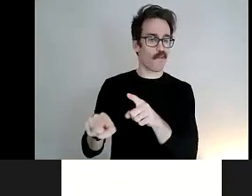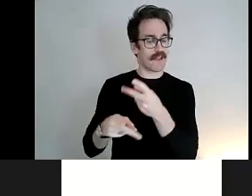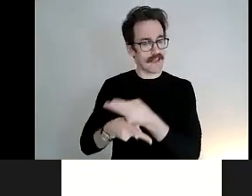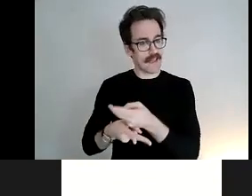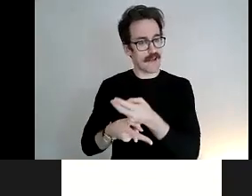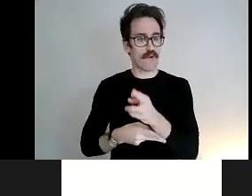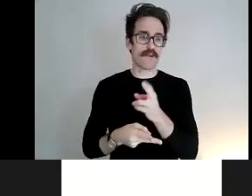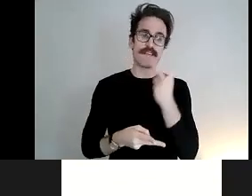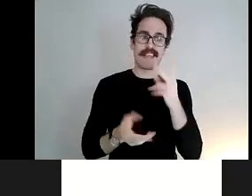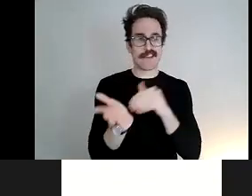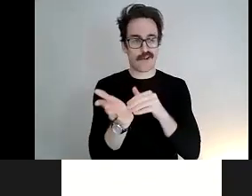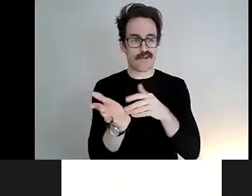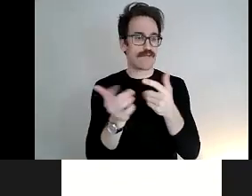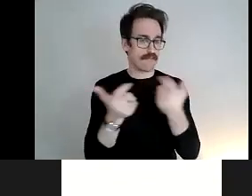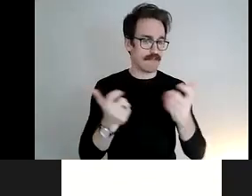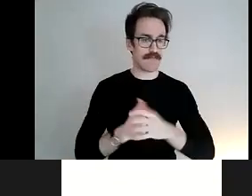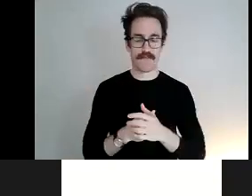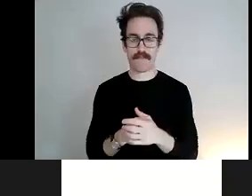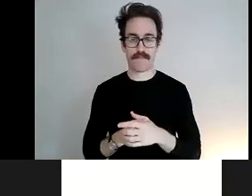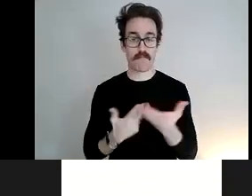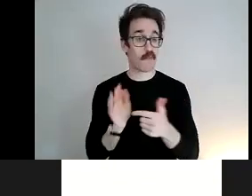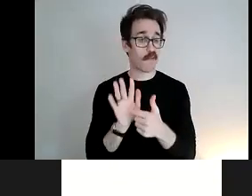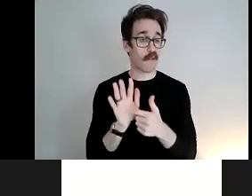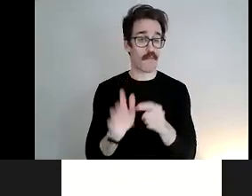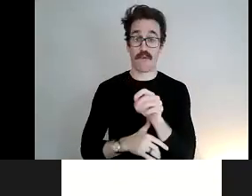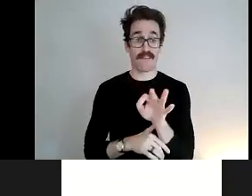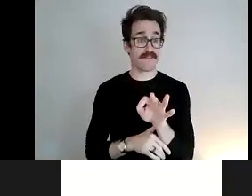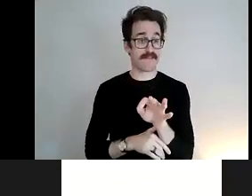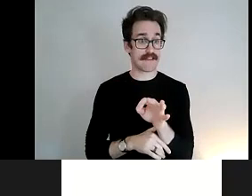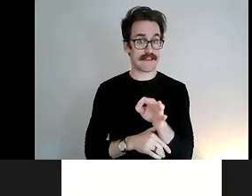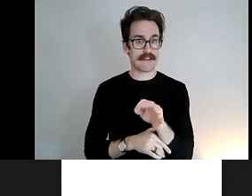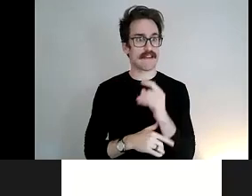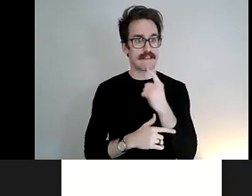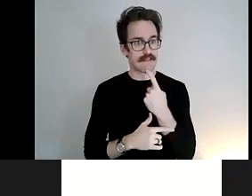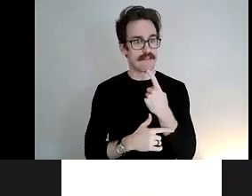medical care that may put them at risk. For instance, serious seizure disorder